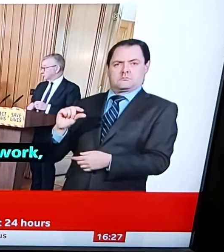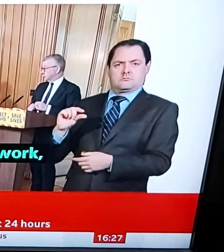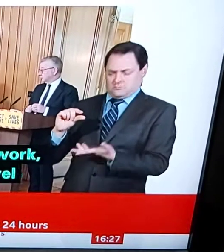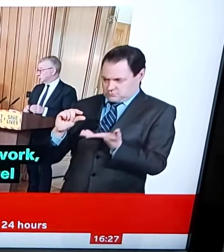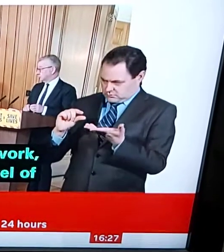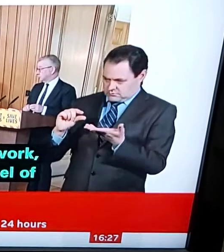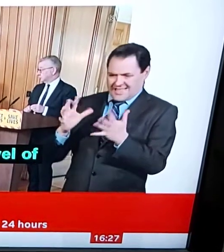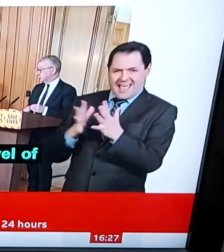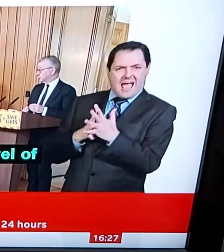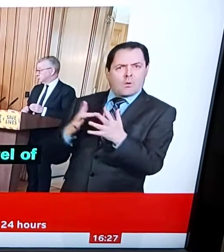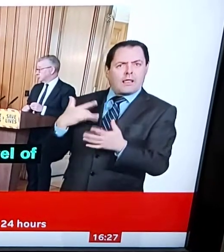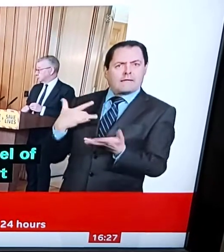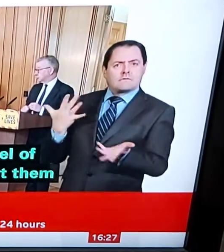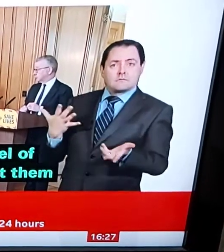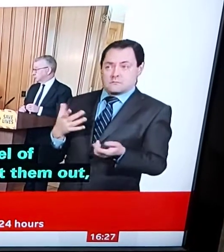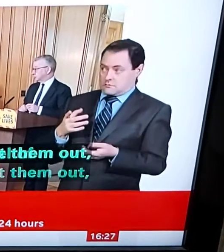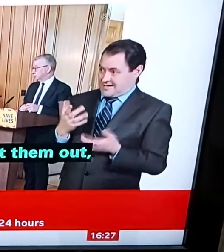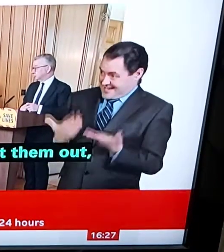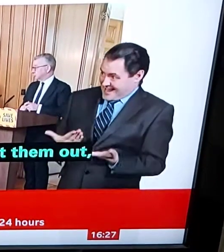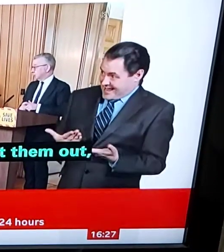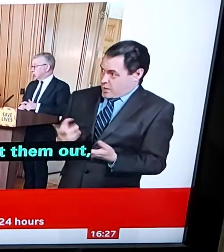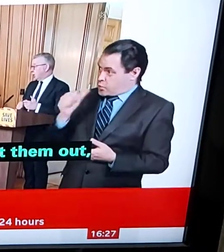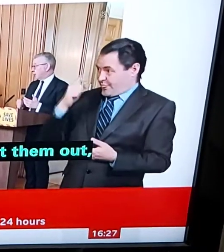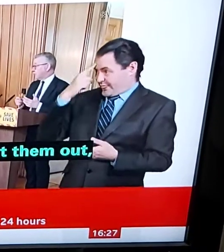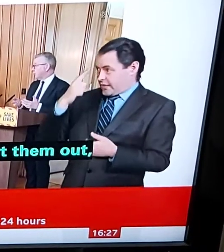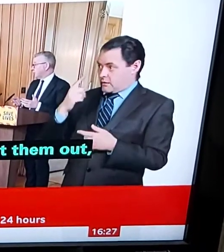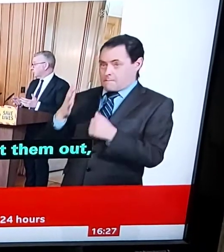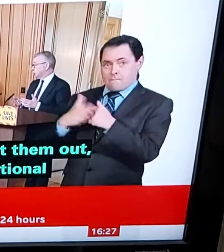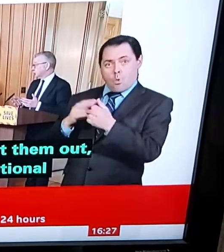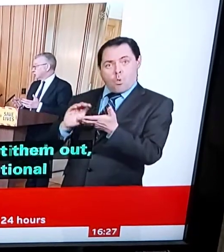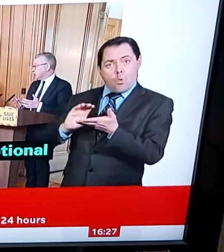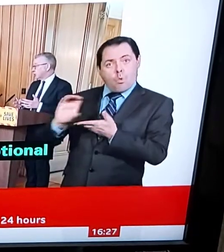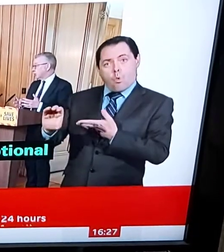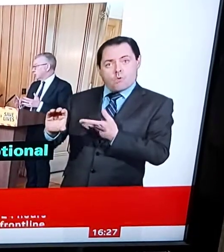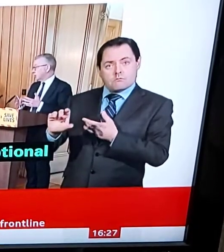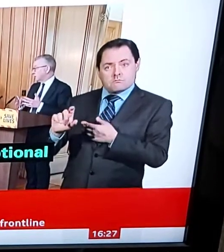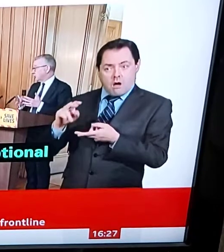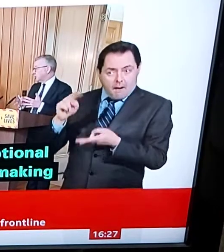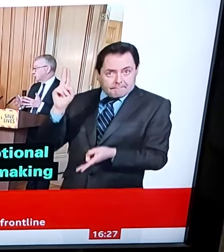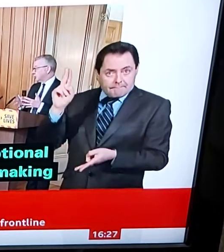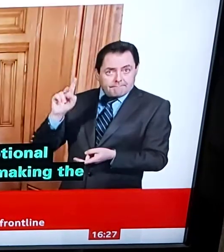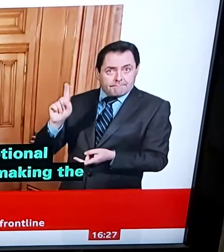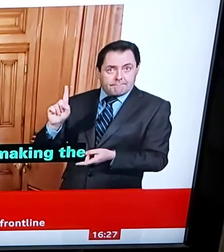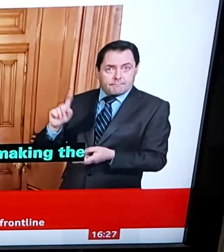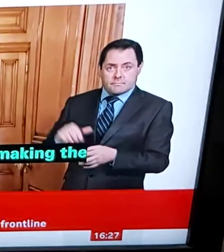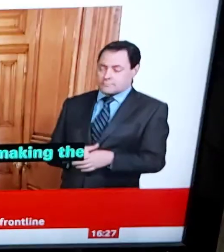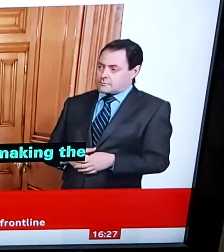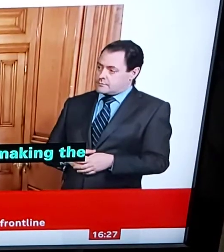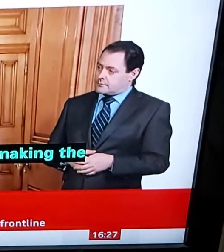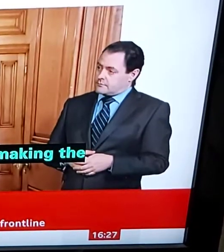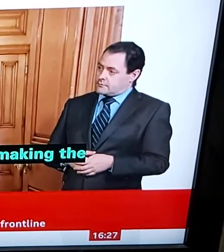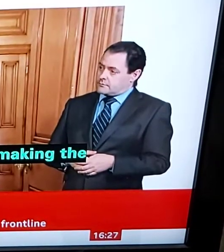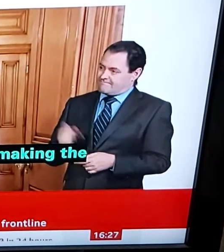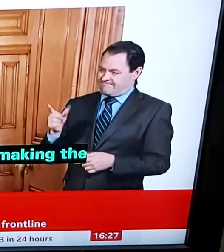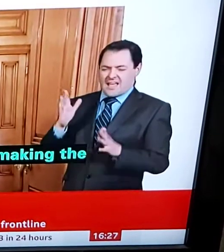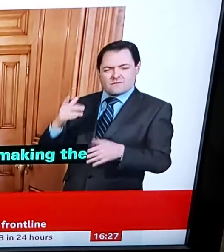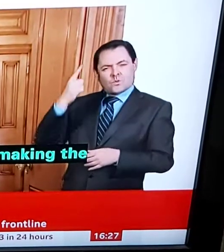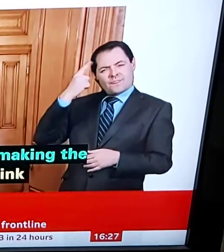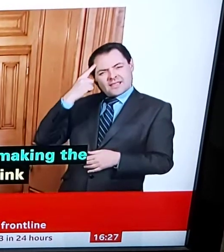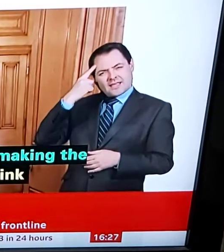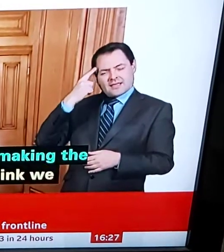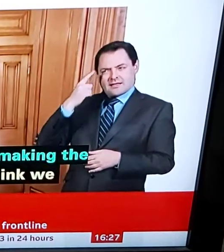exceptional times, would you consider making the system more generous? I think we have to consider the nature of the system and whether or not